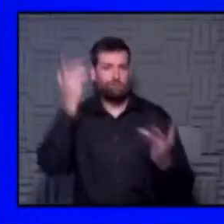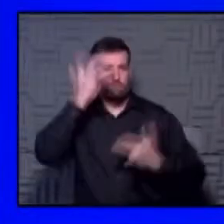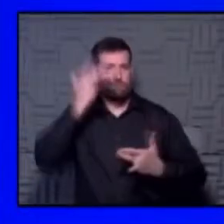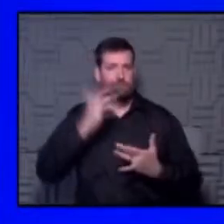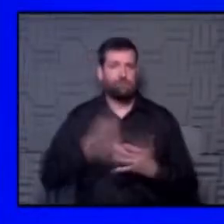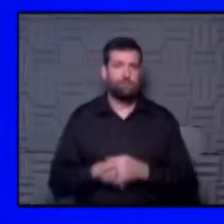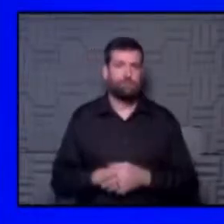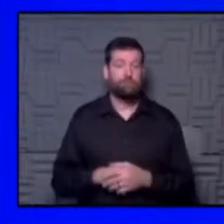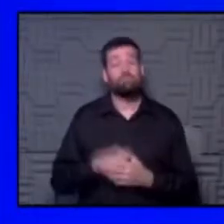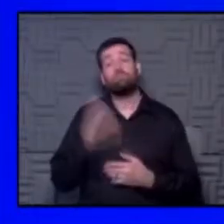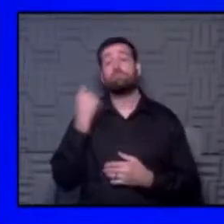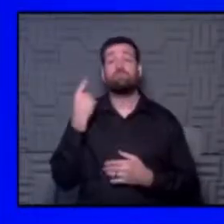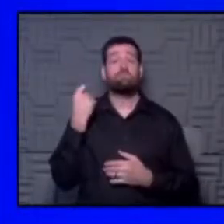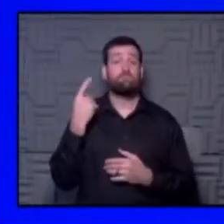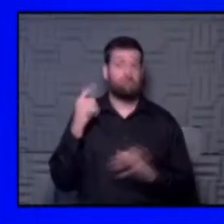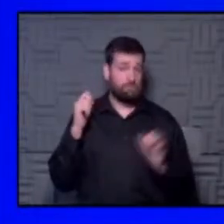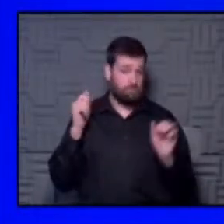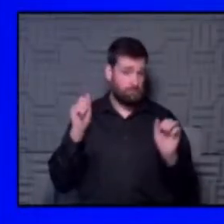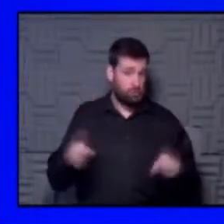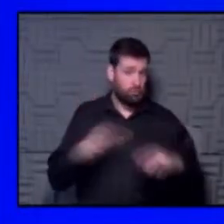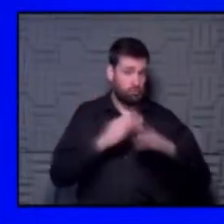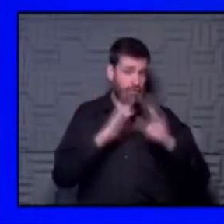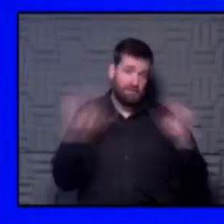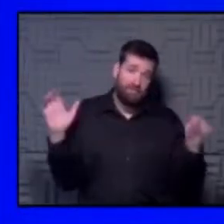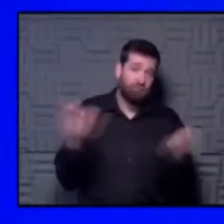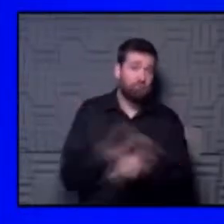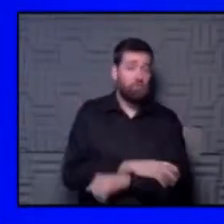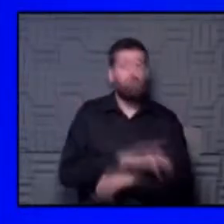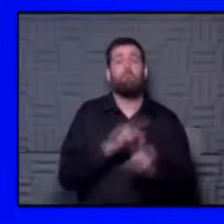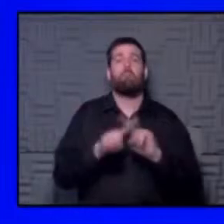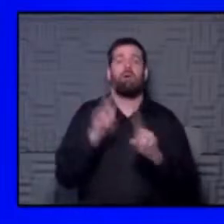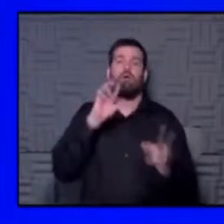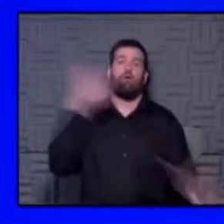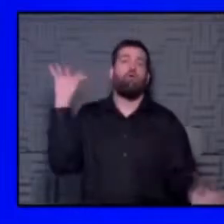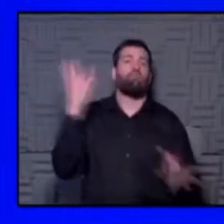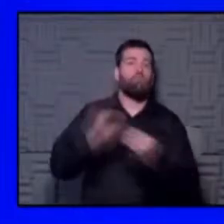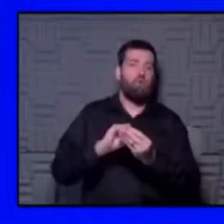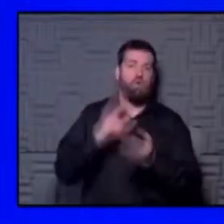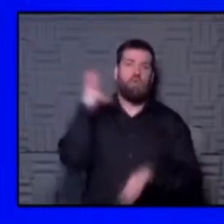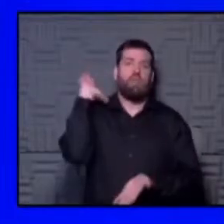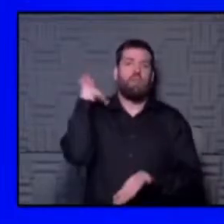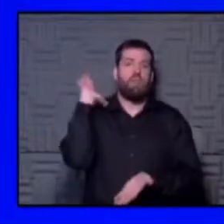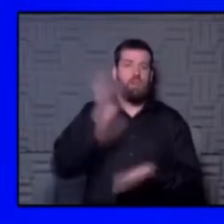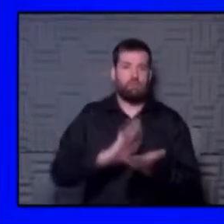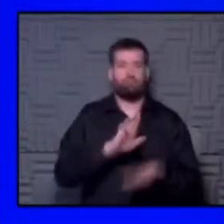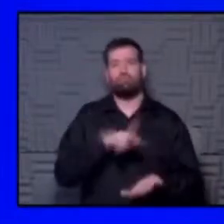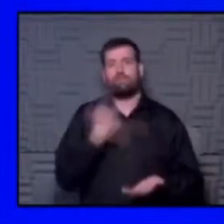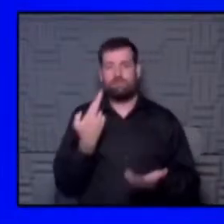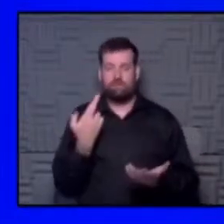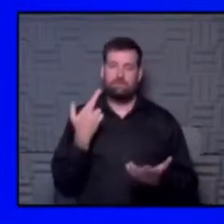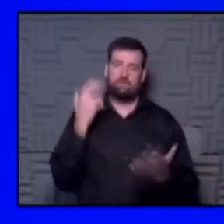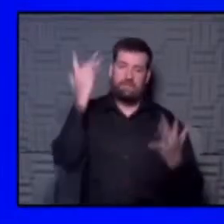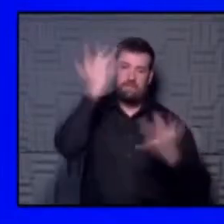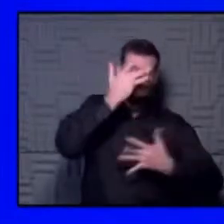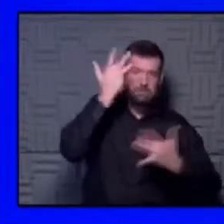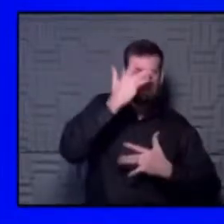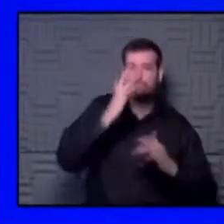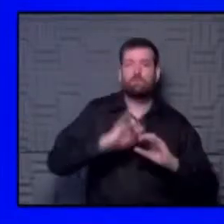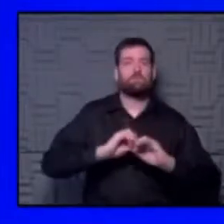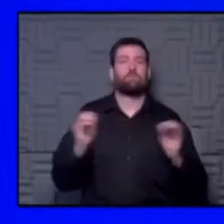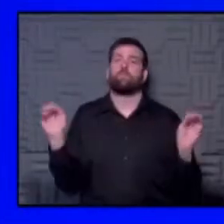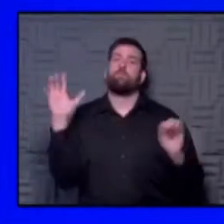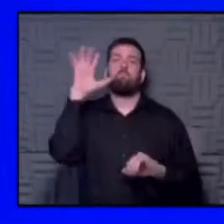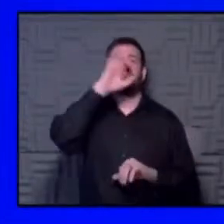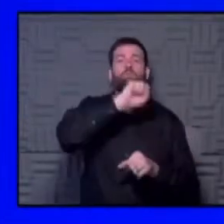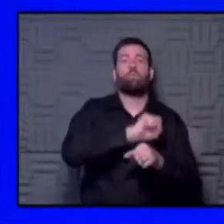much. Now, it could protect you fully, but the overall is to help reduce that risk of illness so that you don't miss